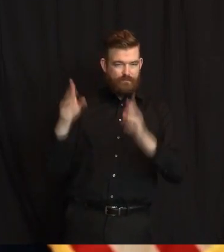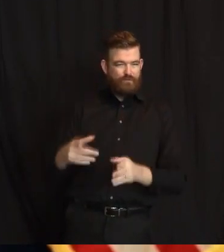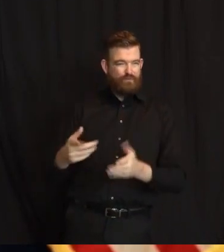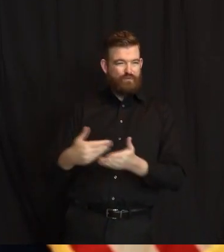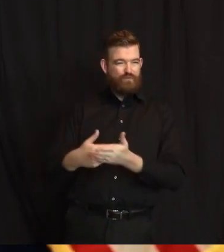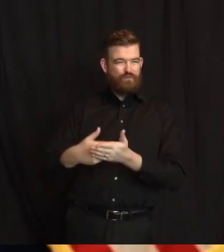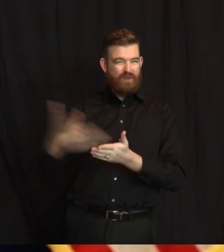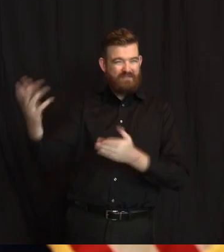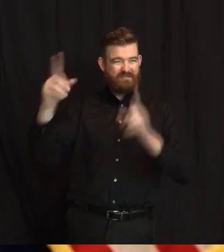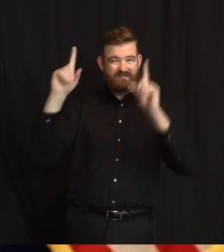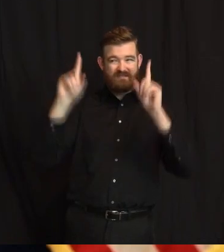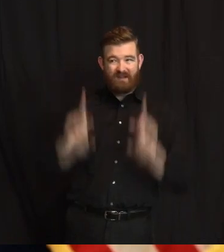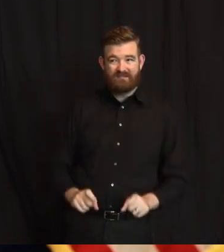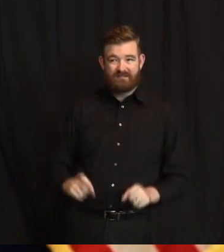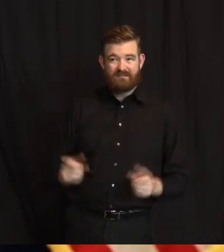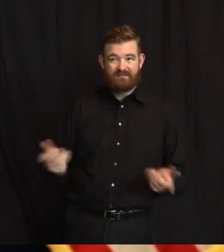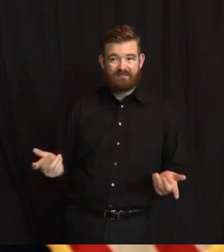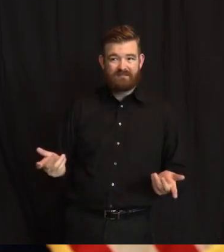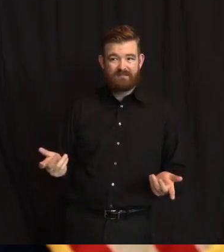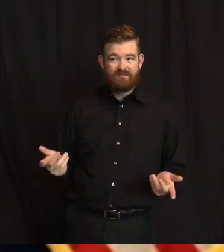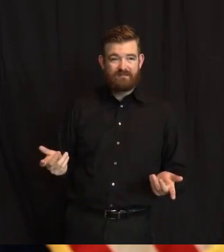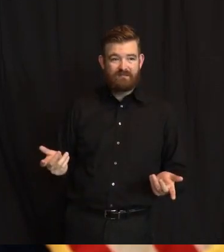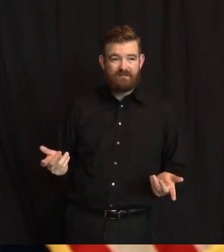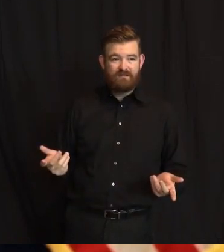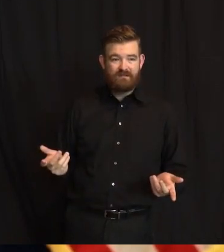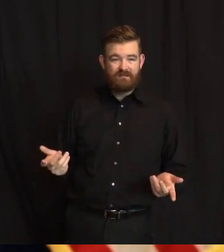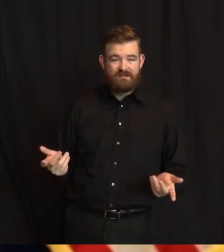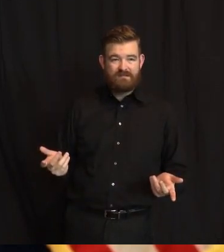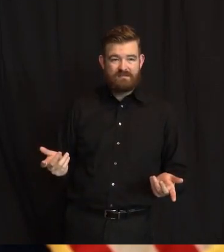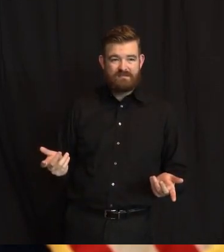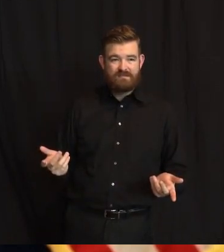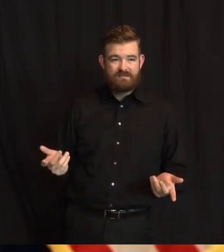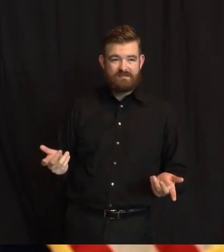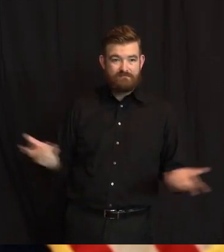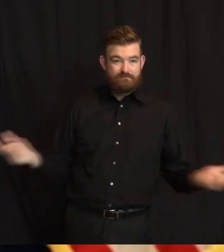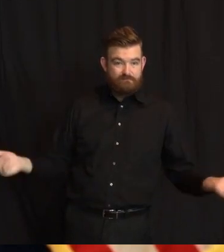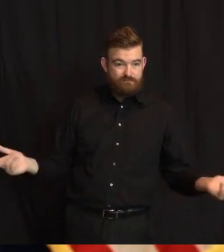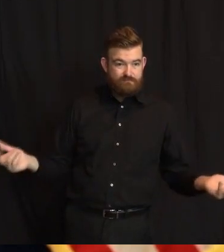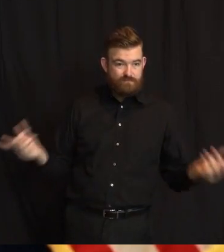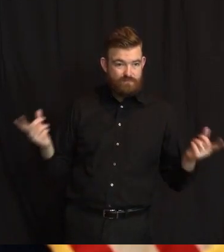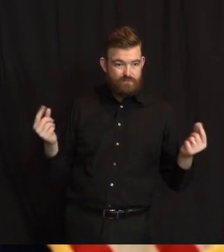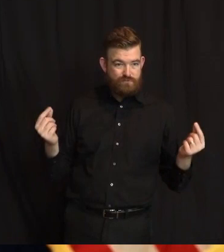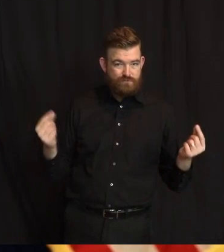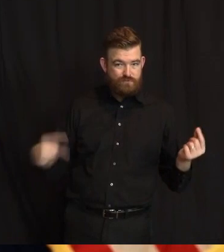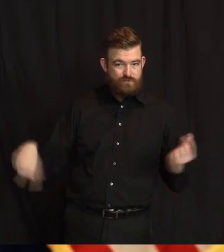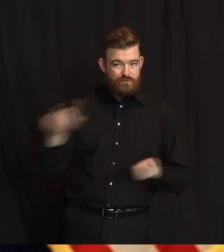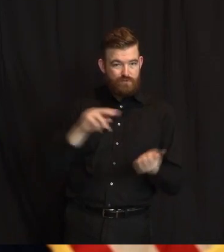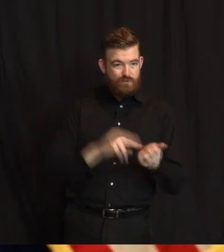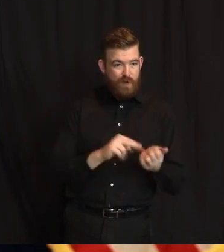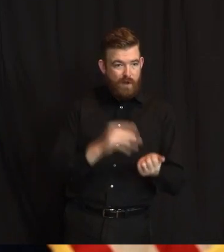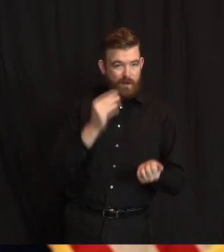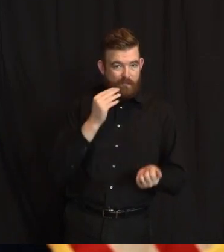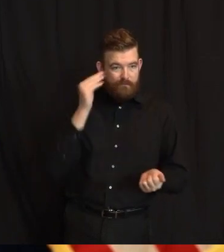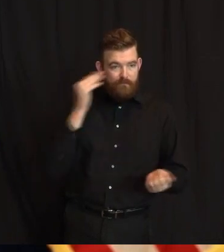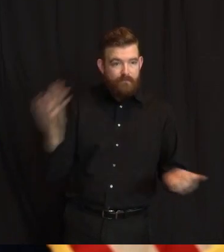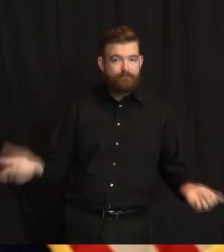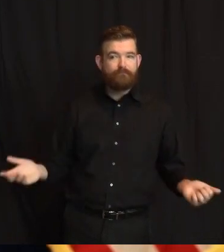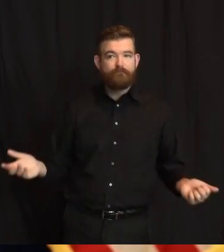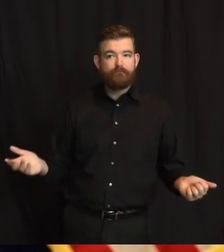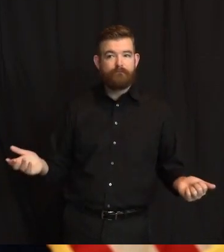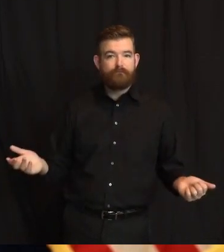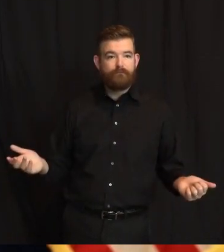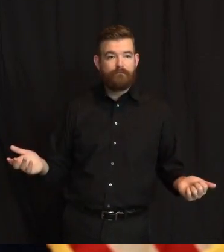sort of historical model, as military affairs did, for all of these homes, as to say, well, any nursing home might